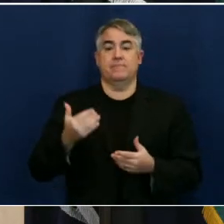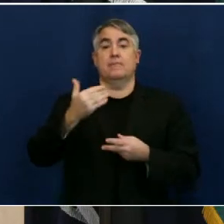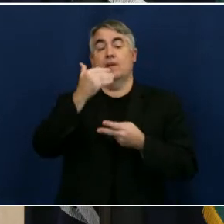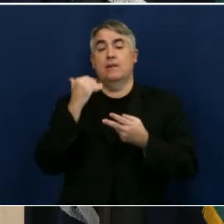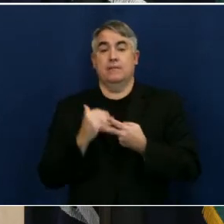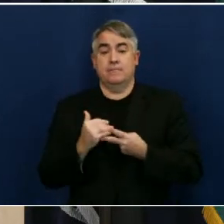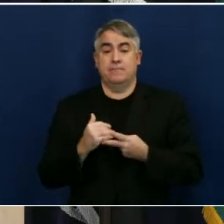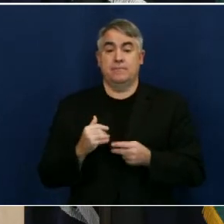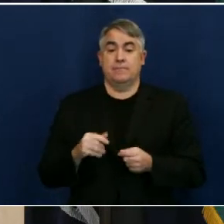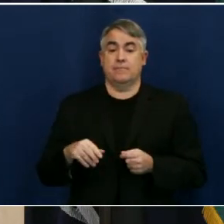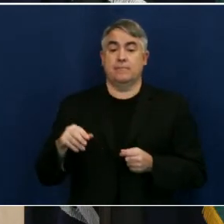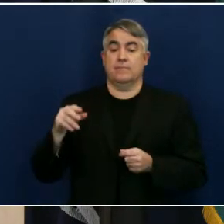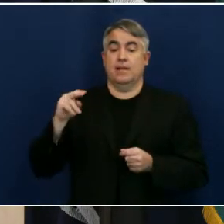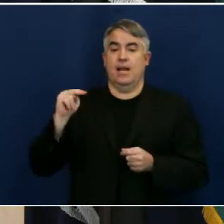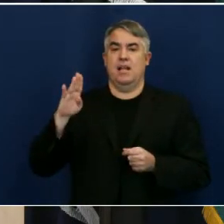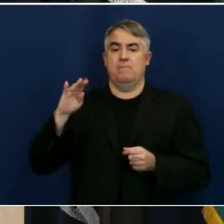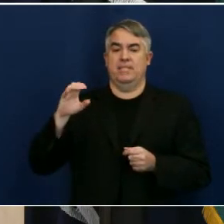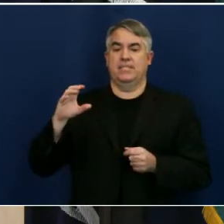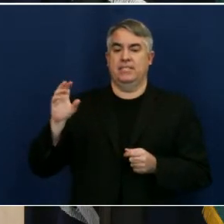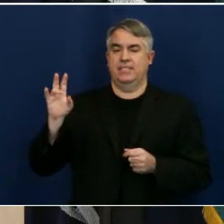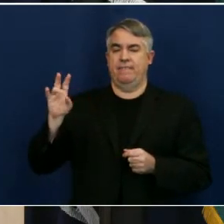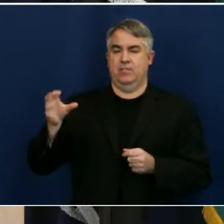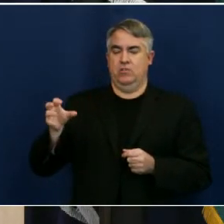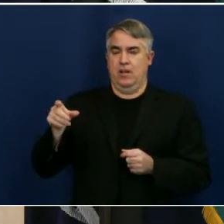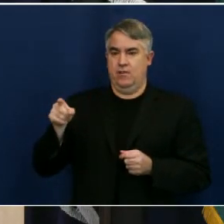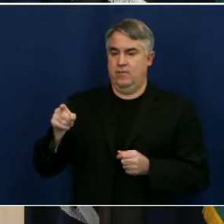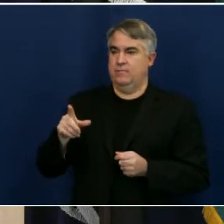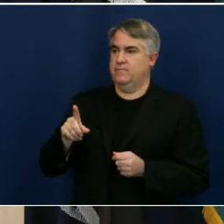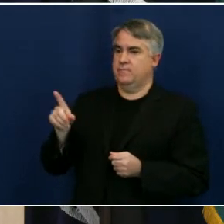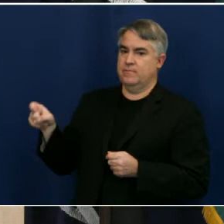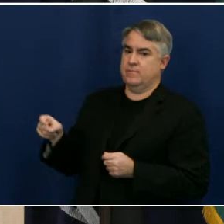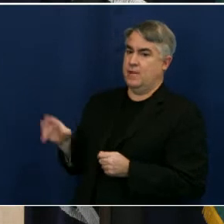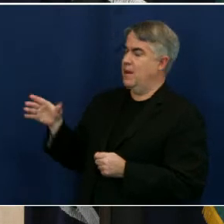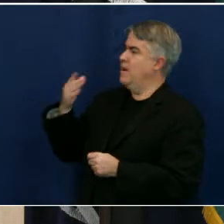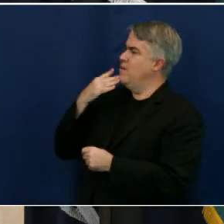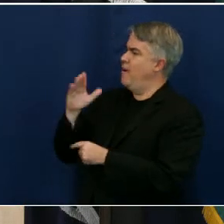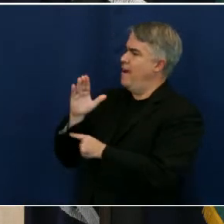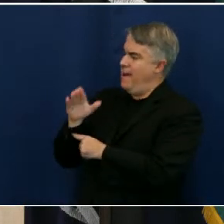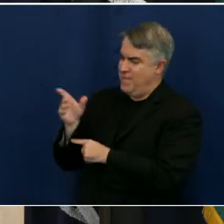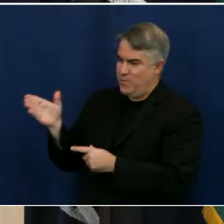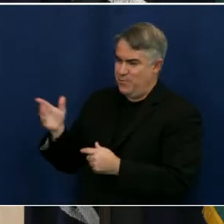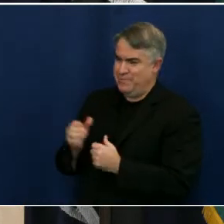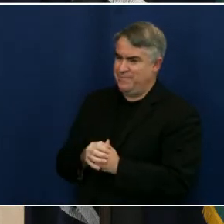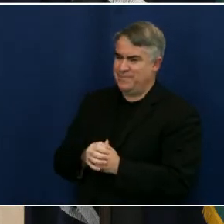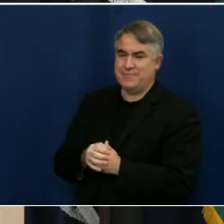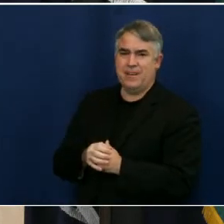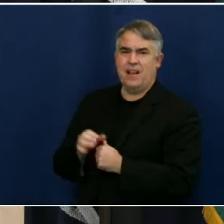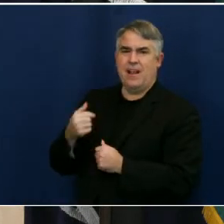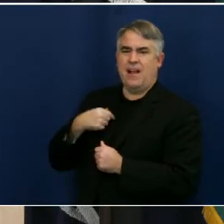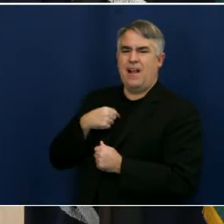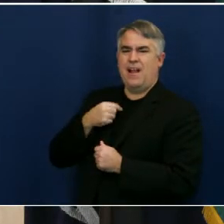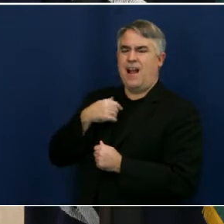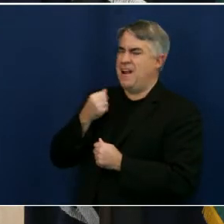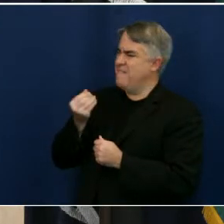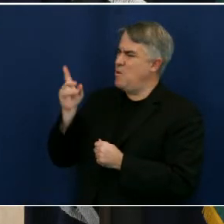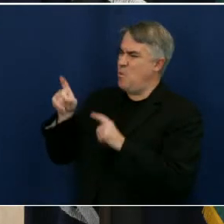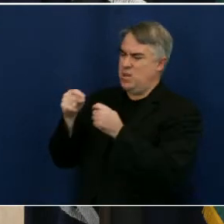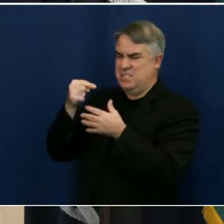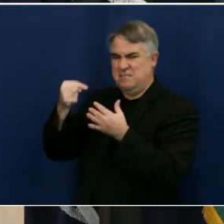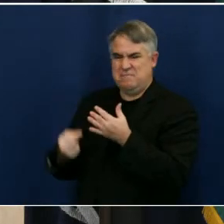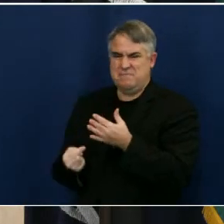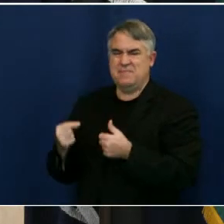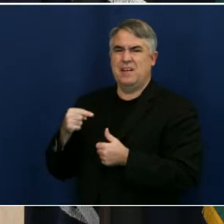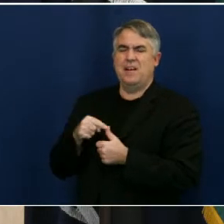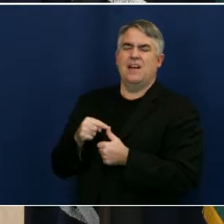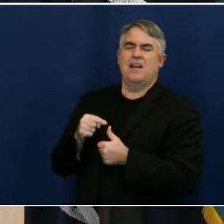Ojeda, NBC 7. Good afternoon, everybody. A couple of questions. Number one, since case